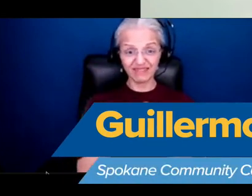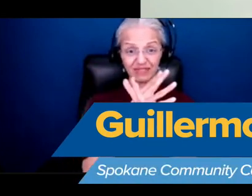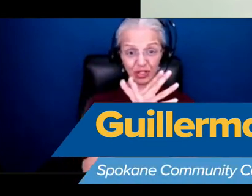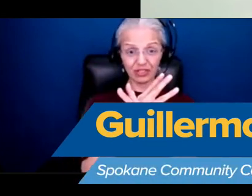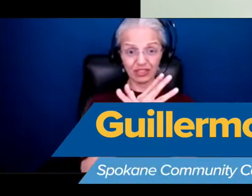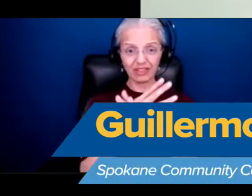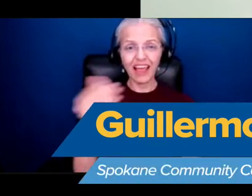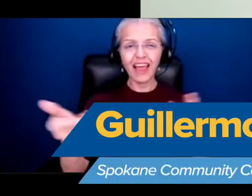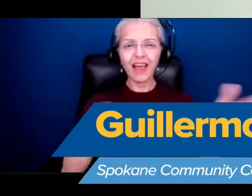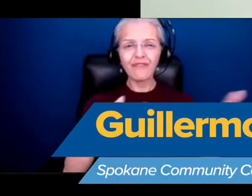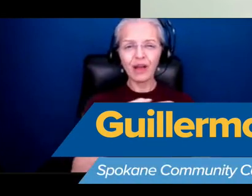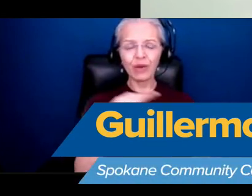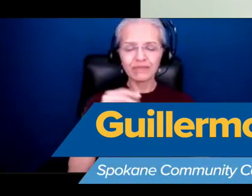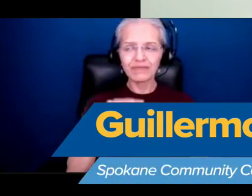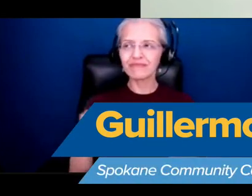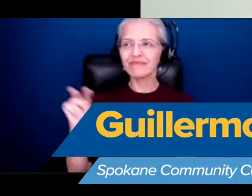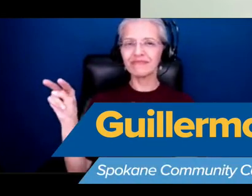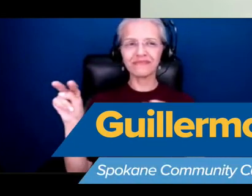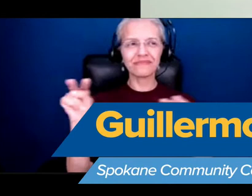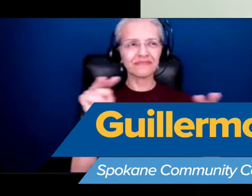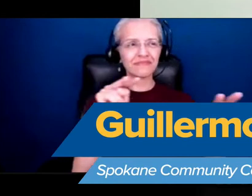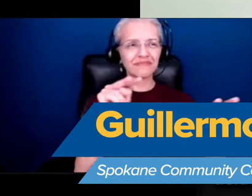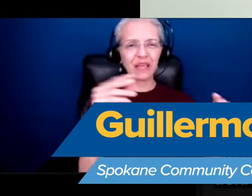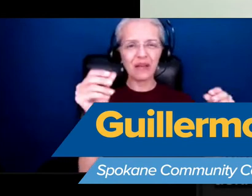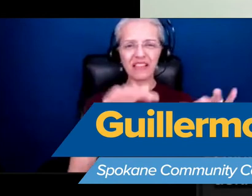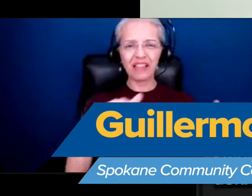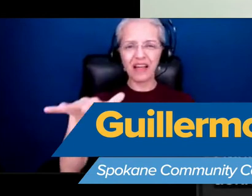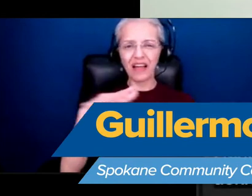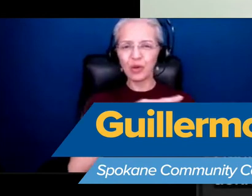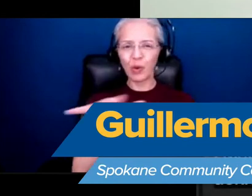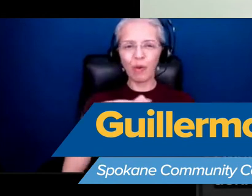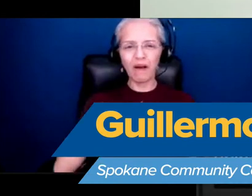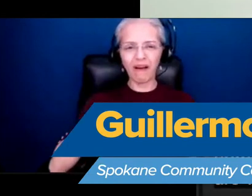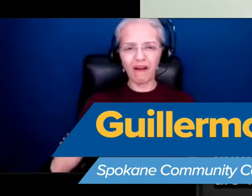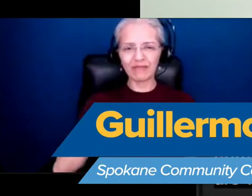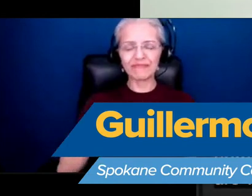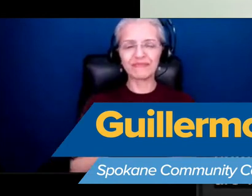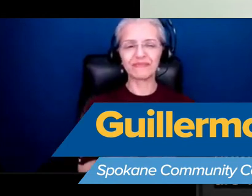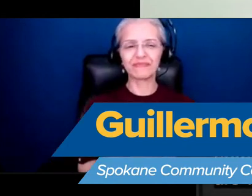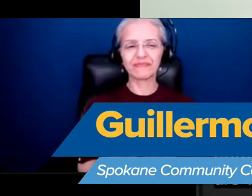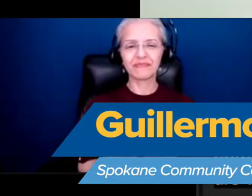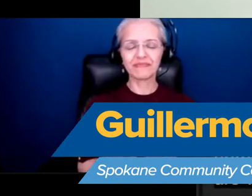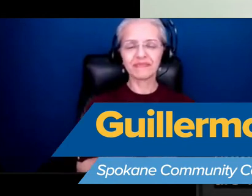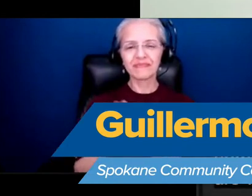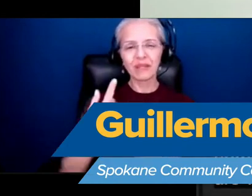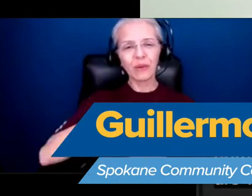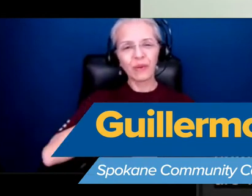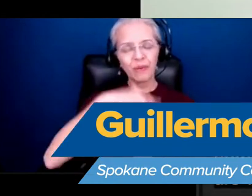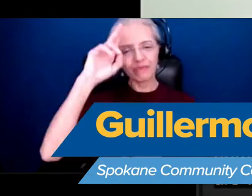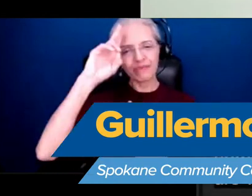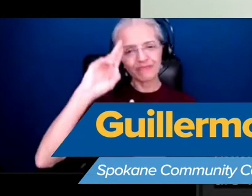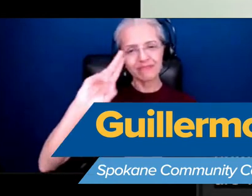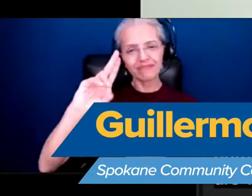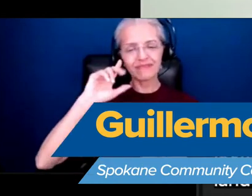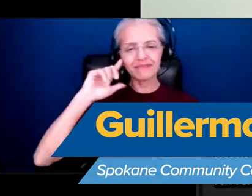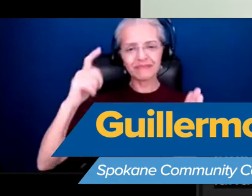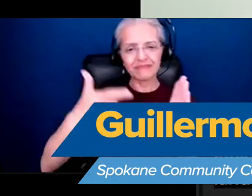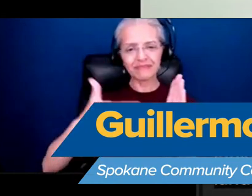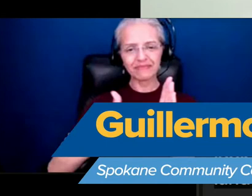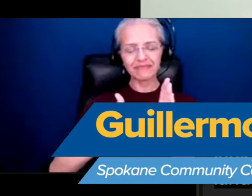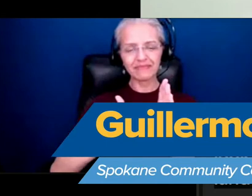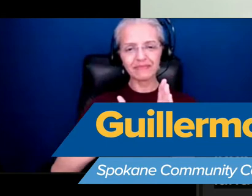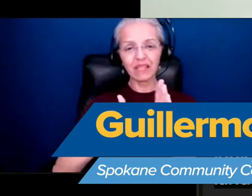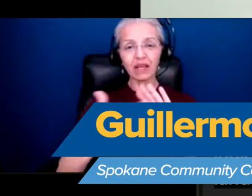invite you to look up and acknowledge the land that you are currently on. We are honored to acknowledge that the